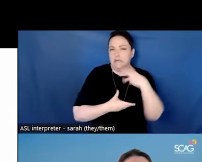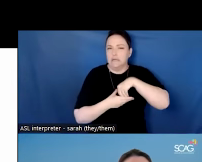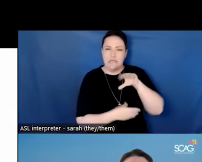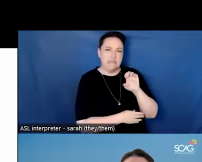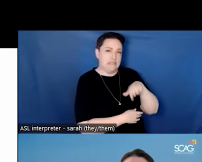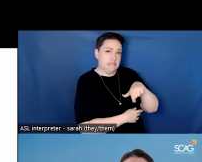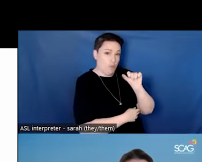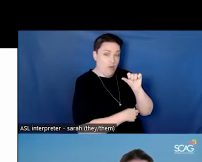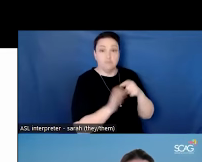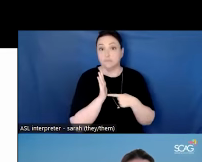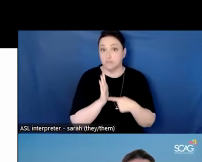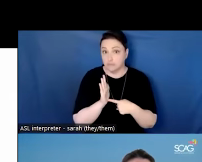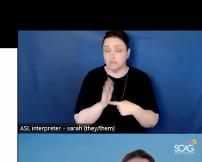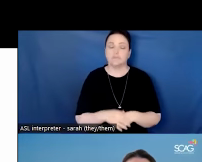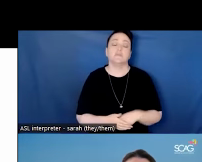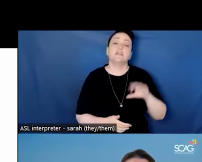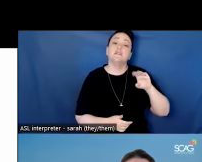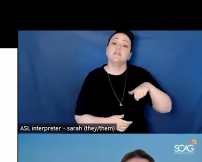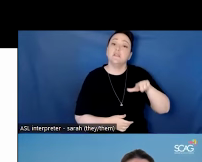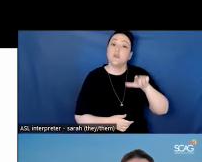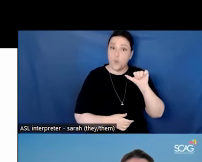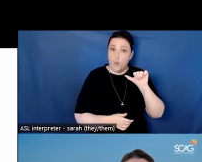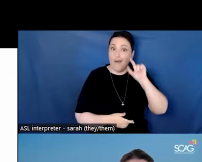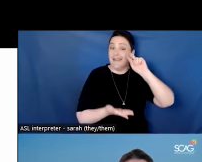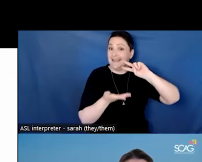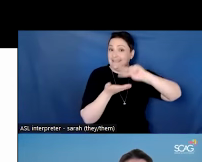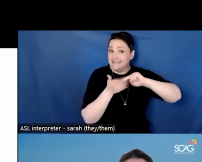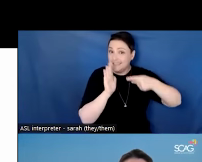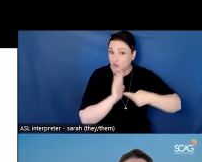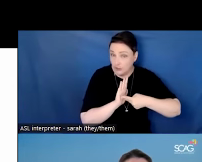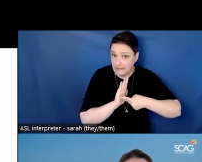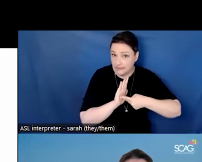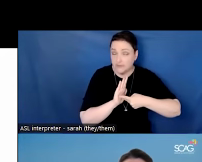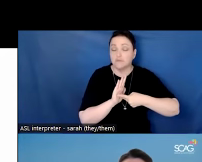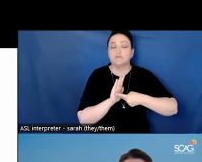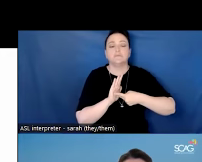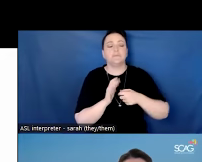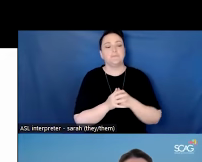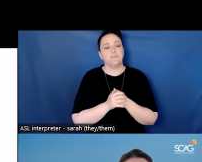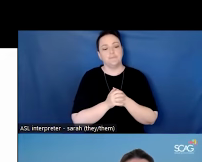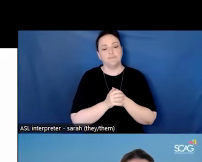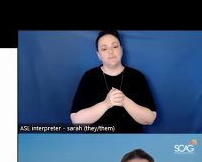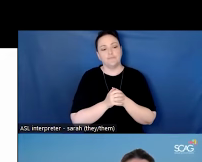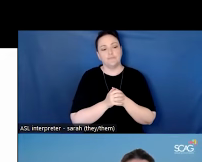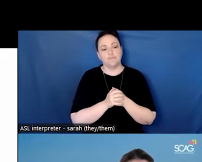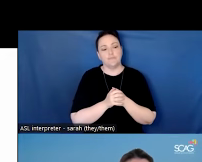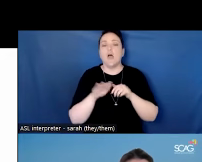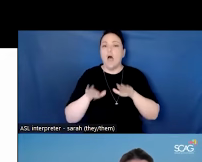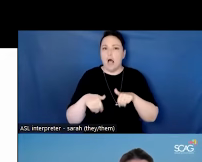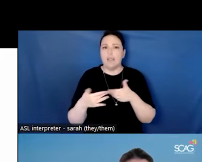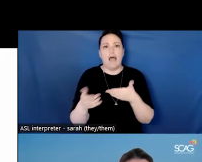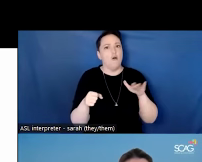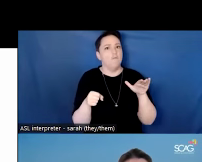example, CEQA is intended to be interpreted in such a manner as to afford the fullest possible protection